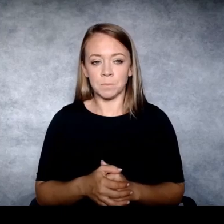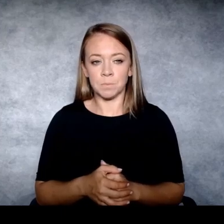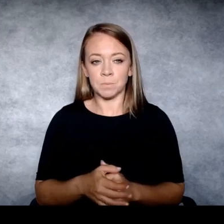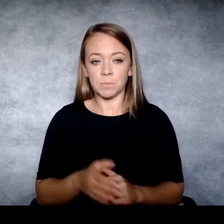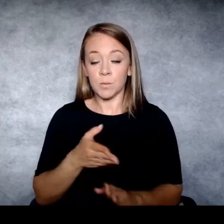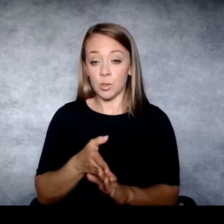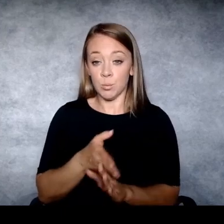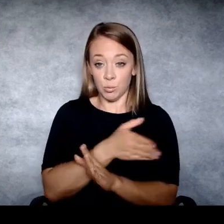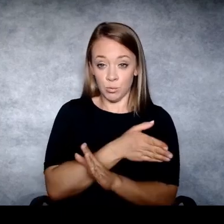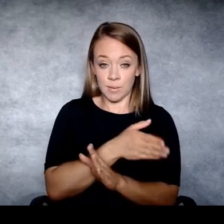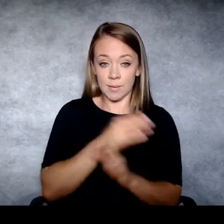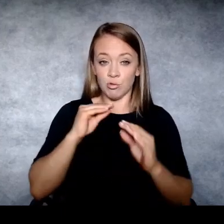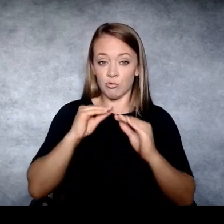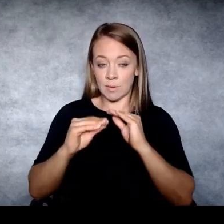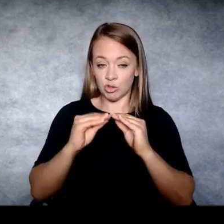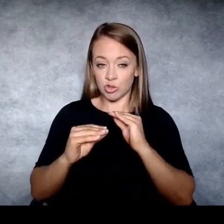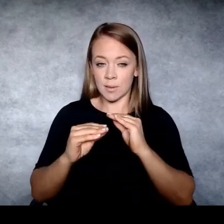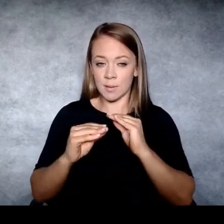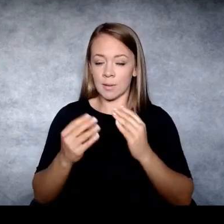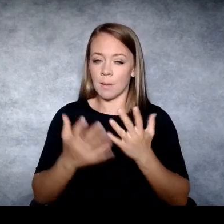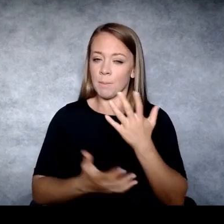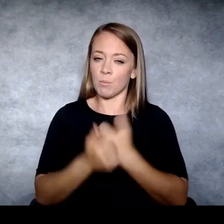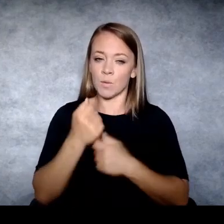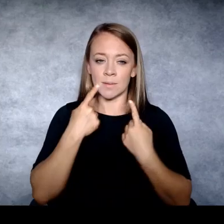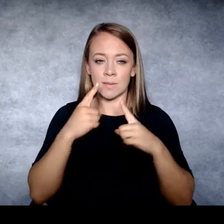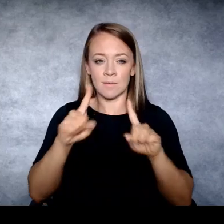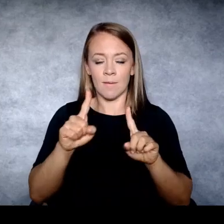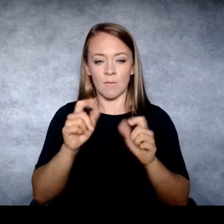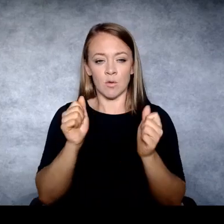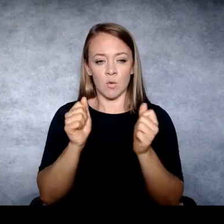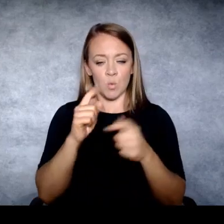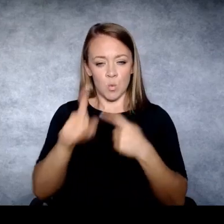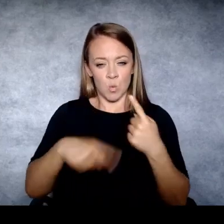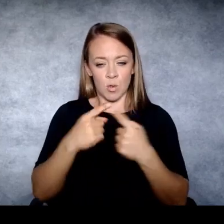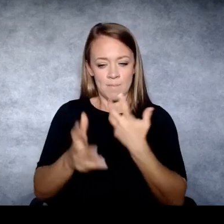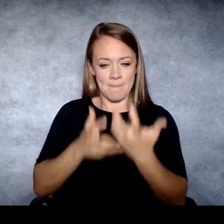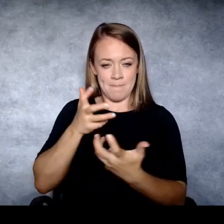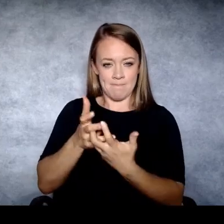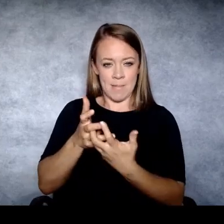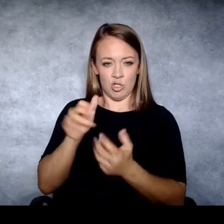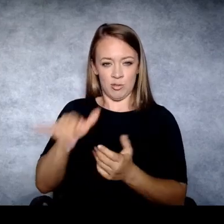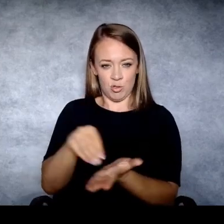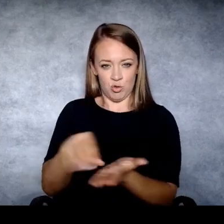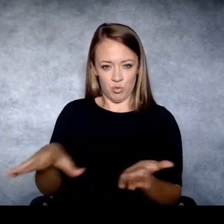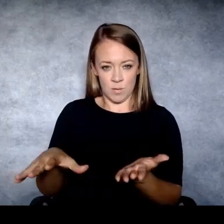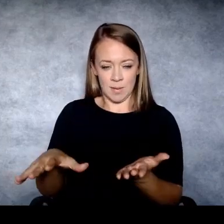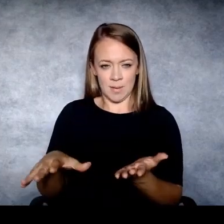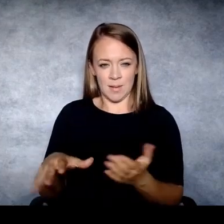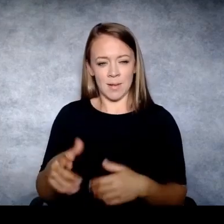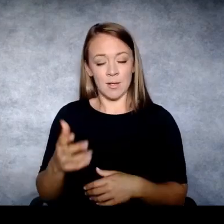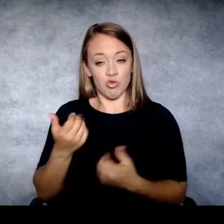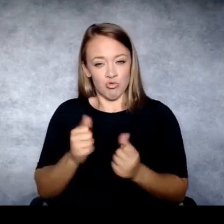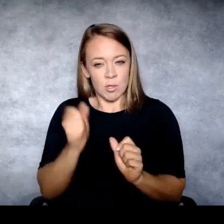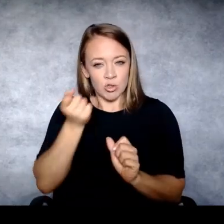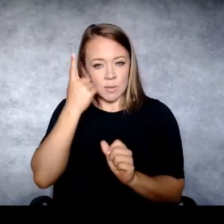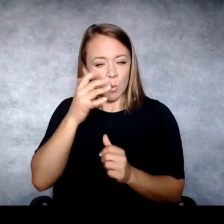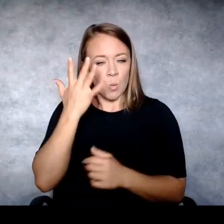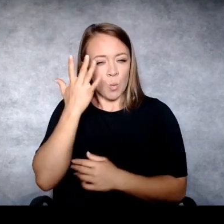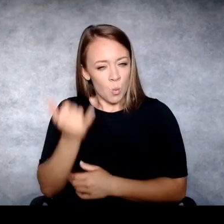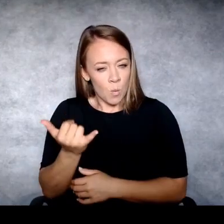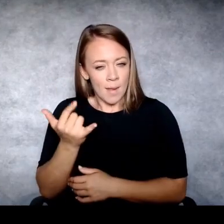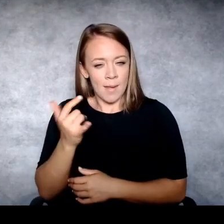Pre-correction is the most successful when customized to the learner. Knowing the why of your students' behaviors will help you